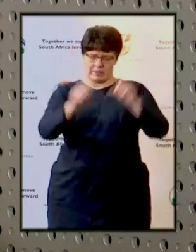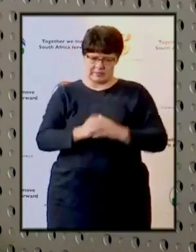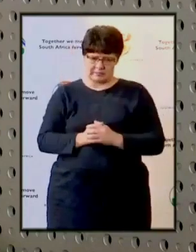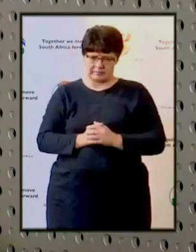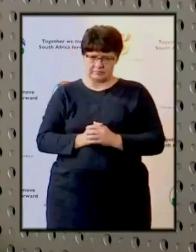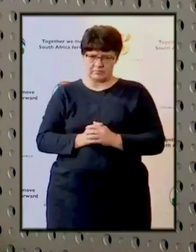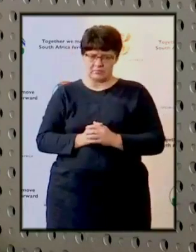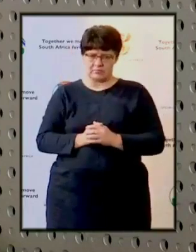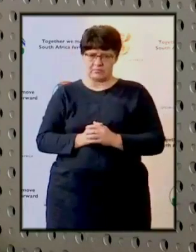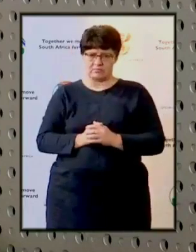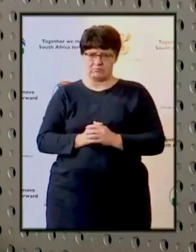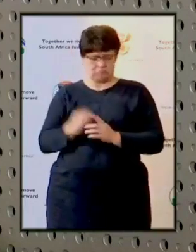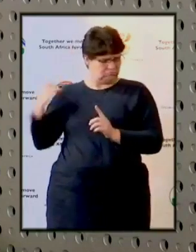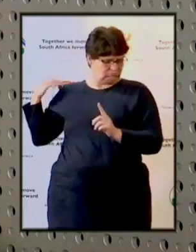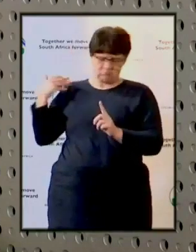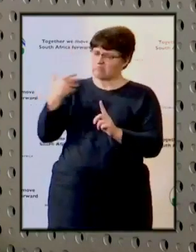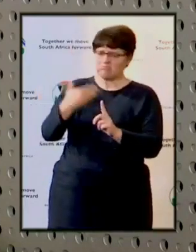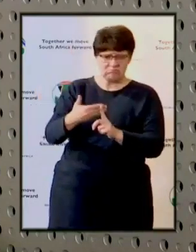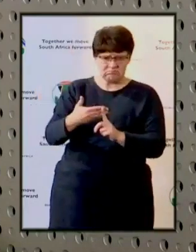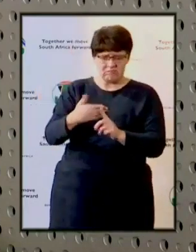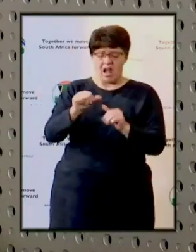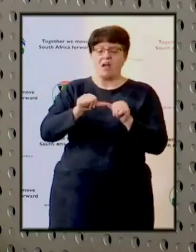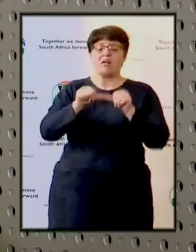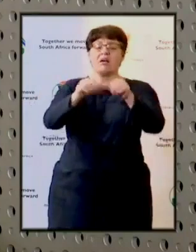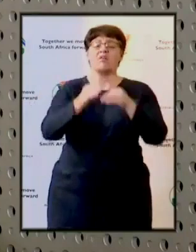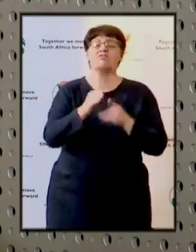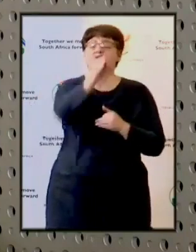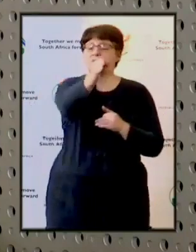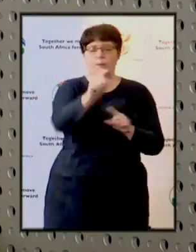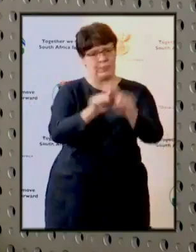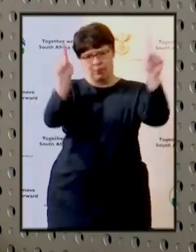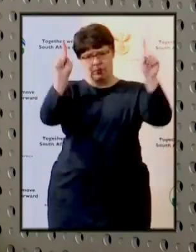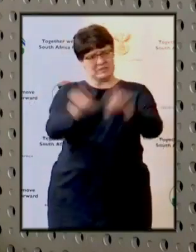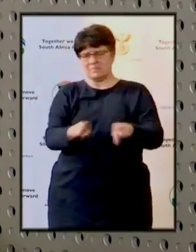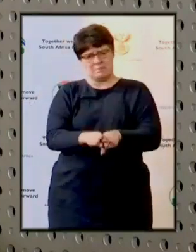It hasn't been allowed, it's still not allowed. Just like